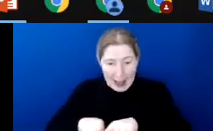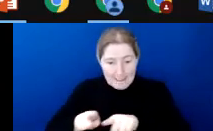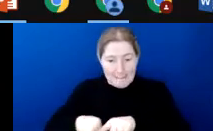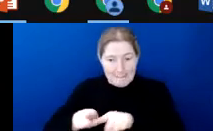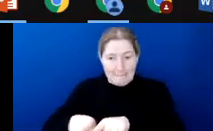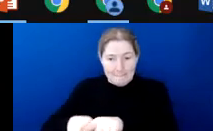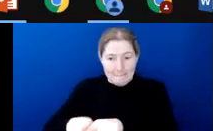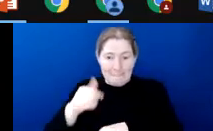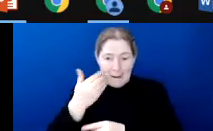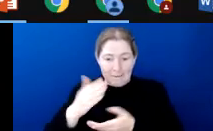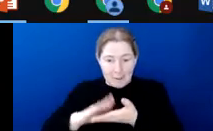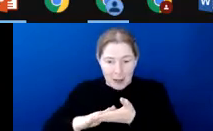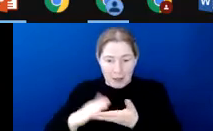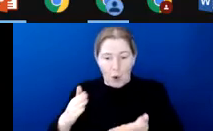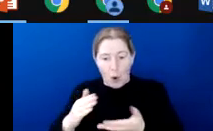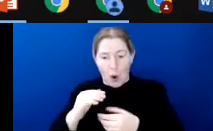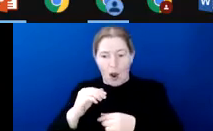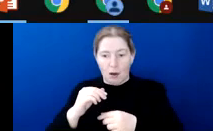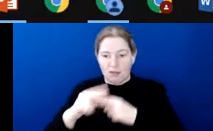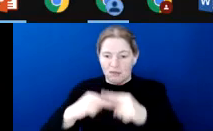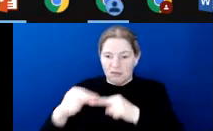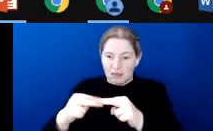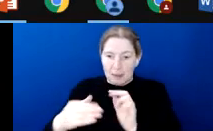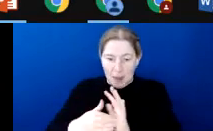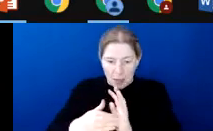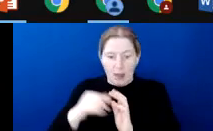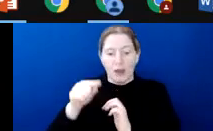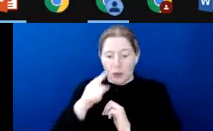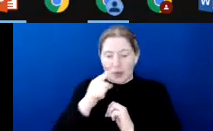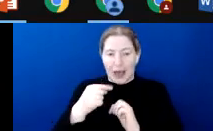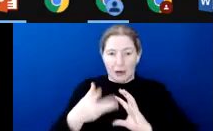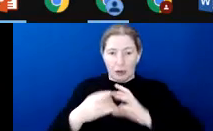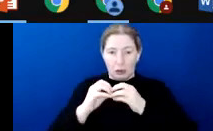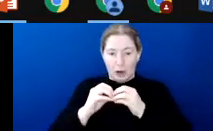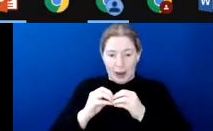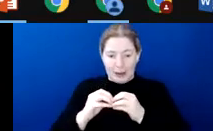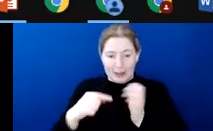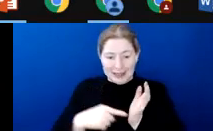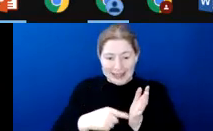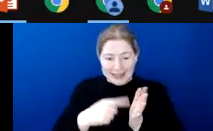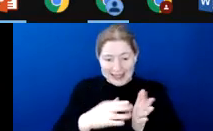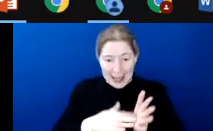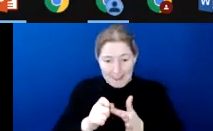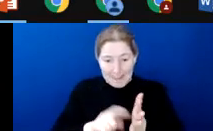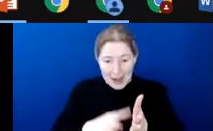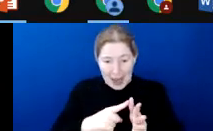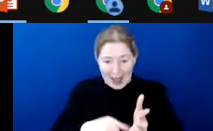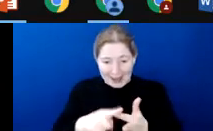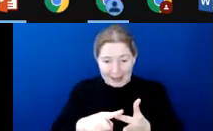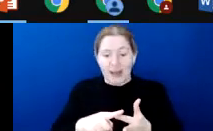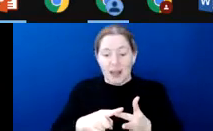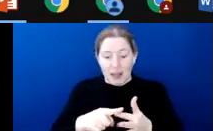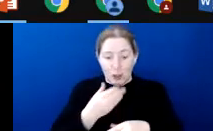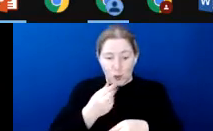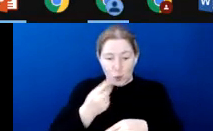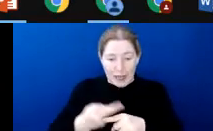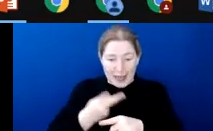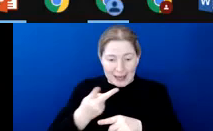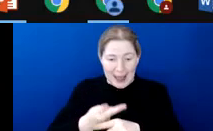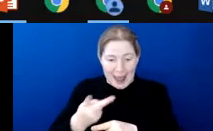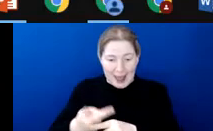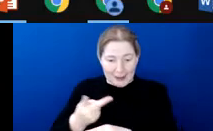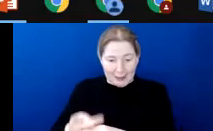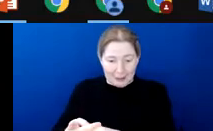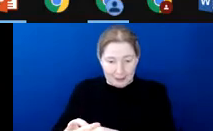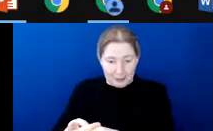have every month or every second month, they can simply just create a template and pick it up easily. Only a few